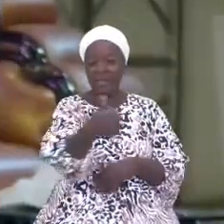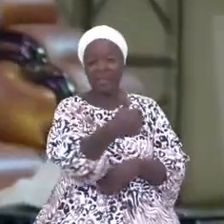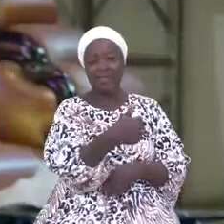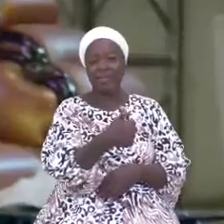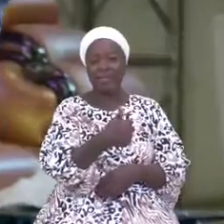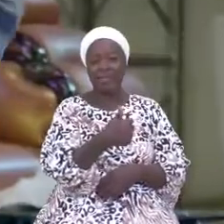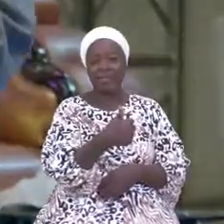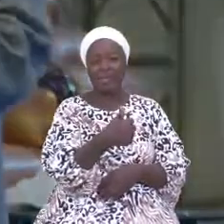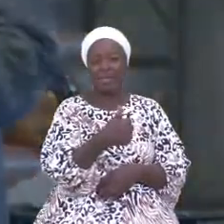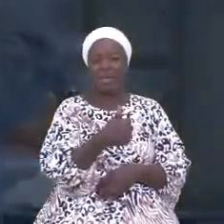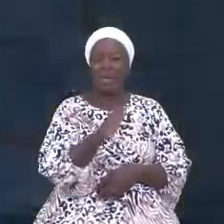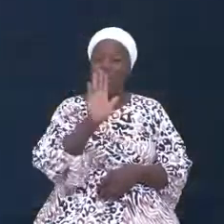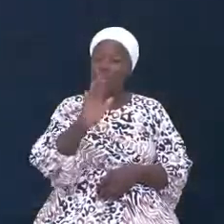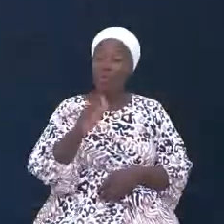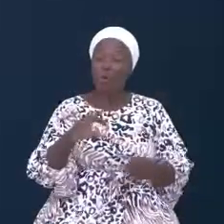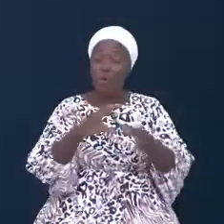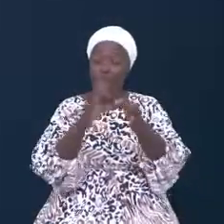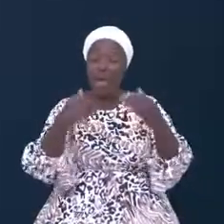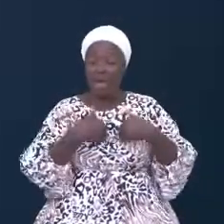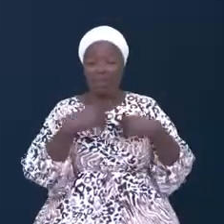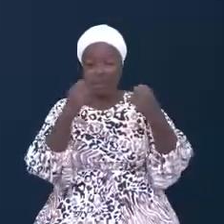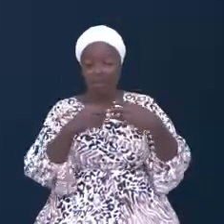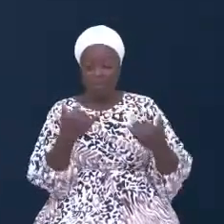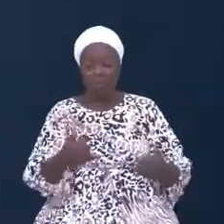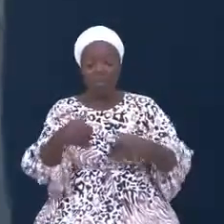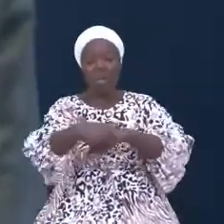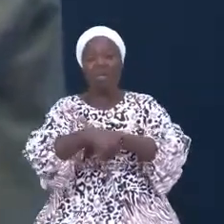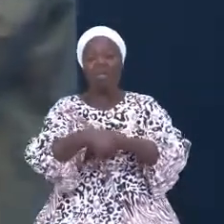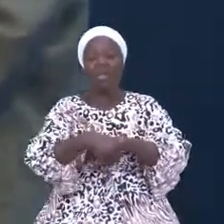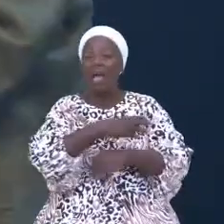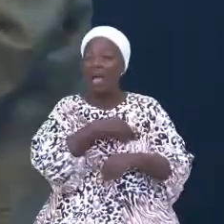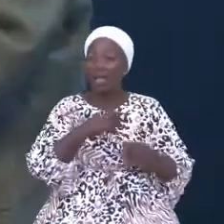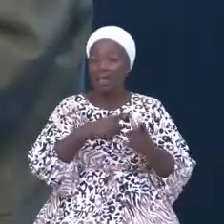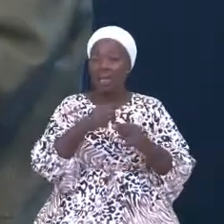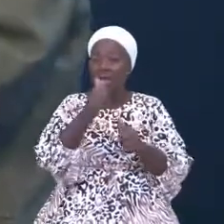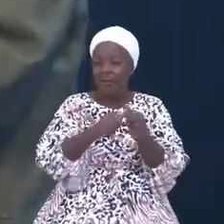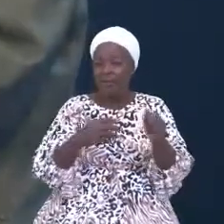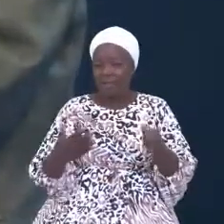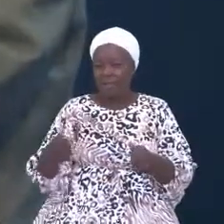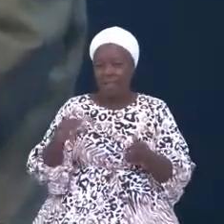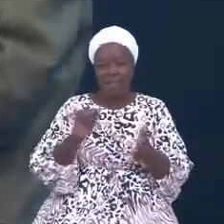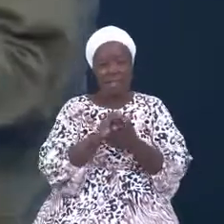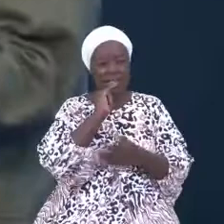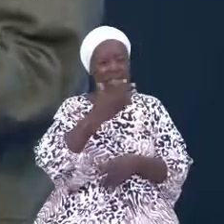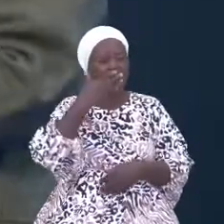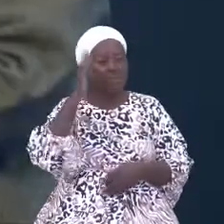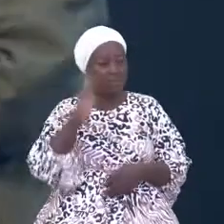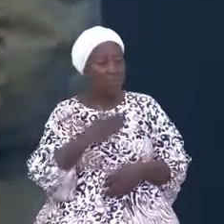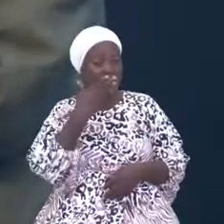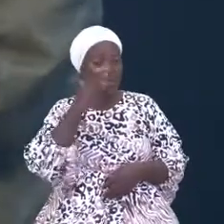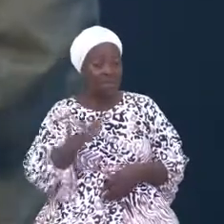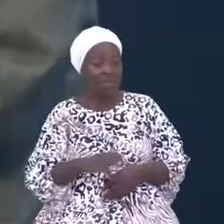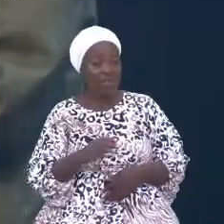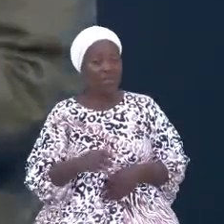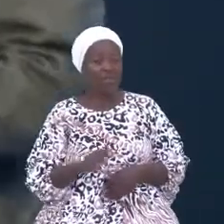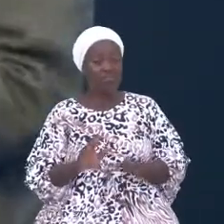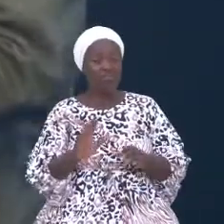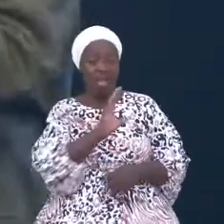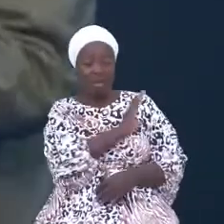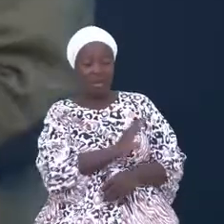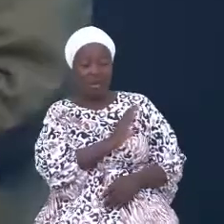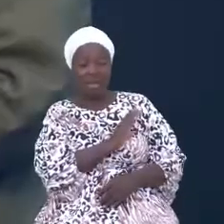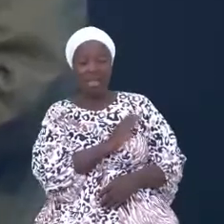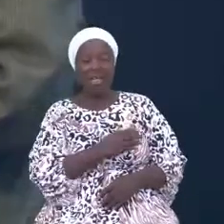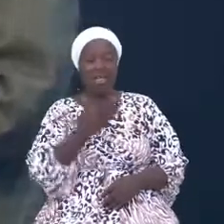ourselves. Your release has come tonight. Everything that is evil, evil character,